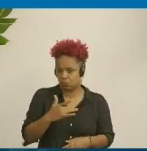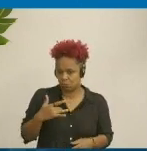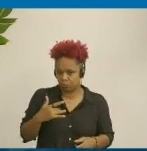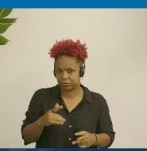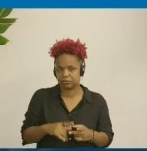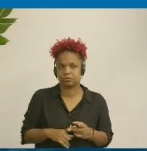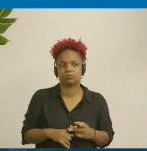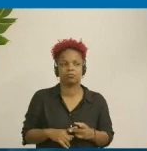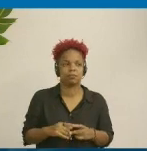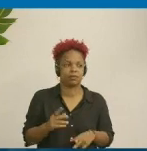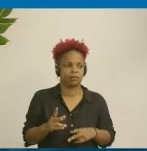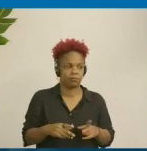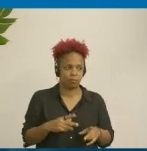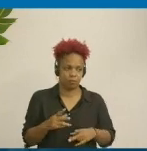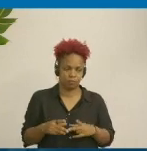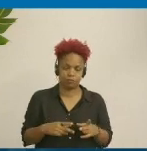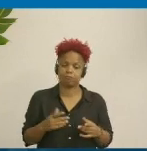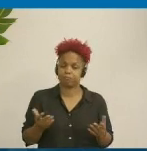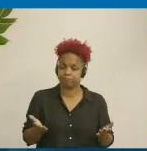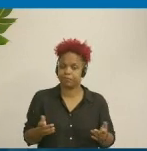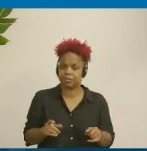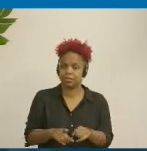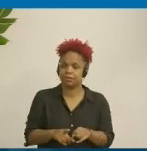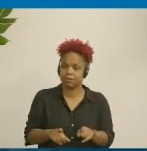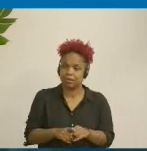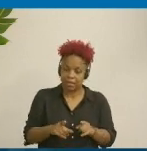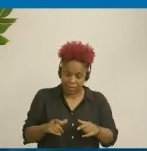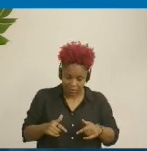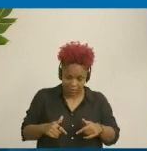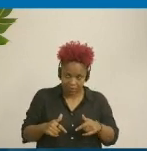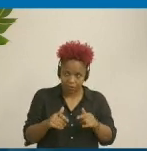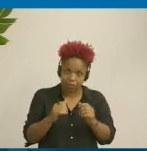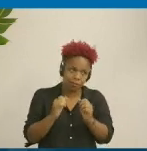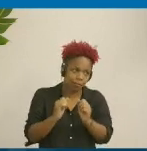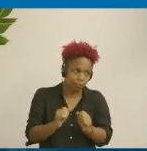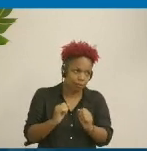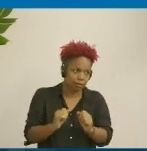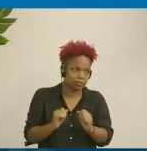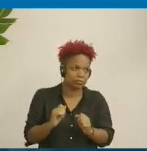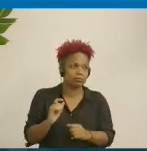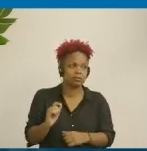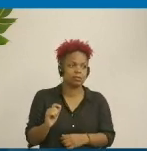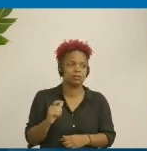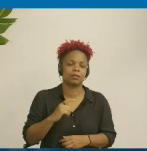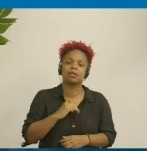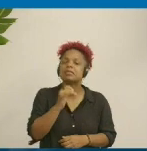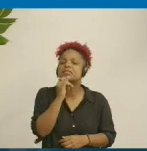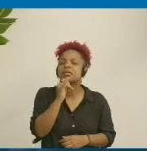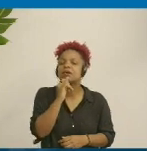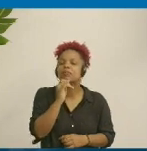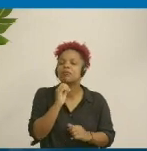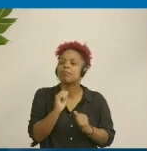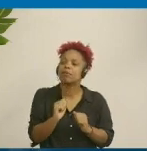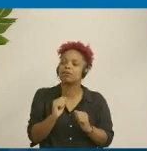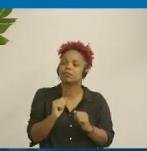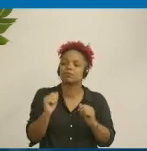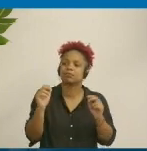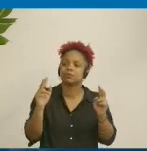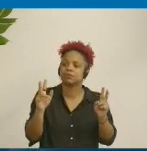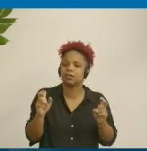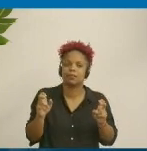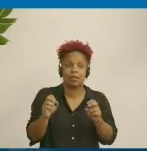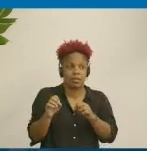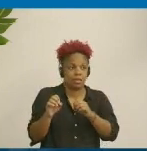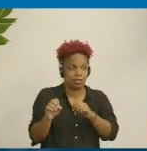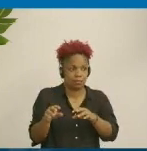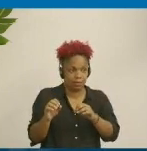to address such issues as health, education, and standard of living, as they